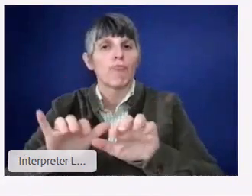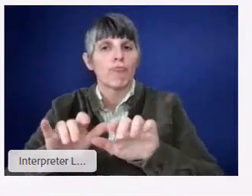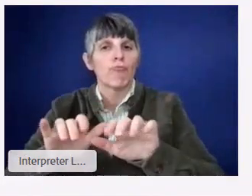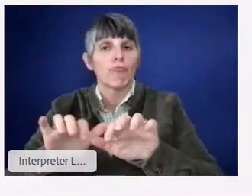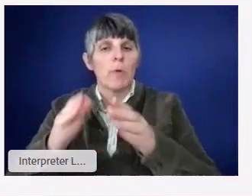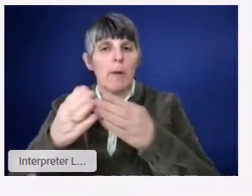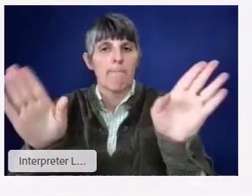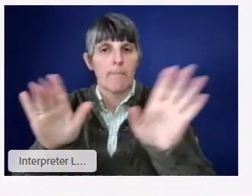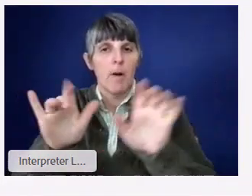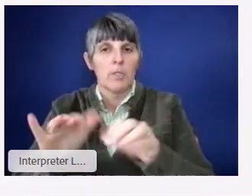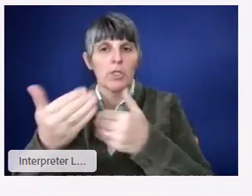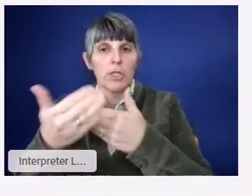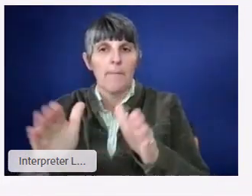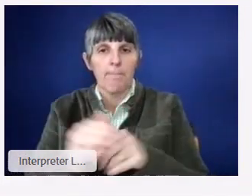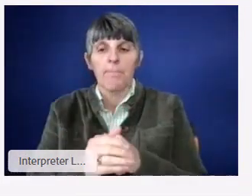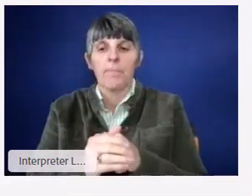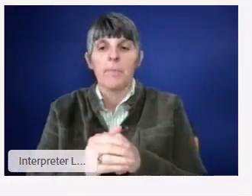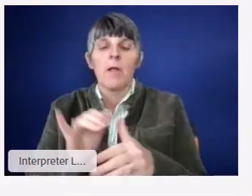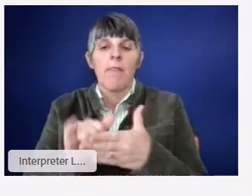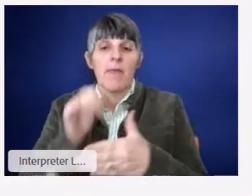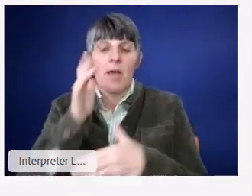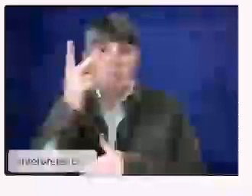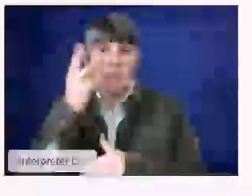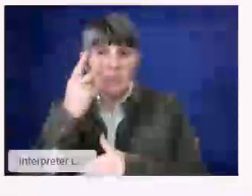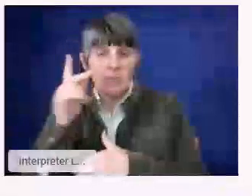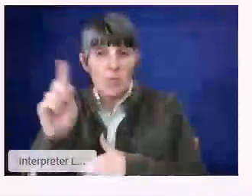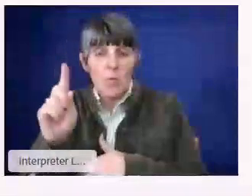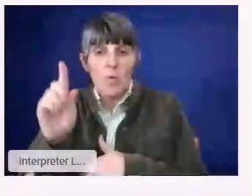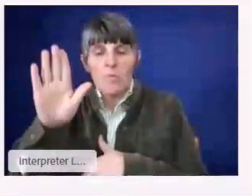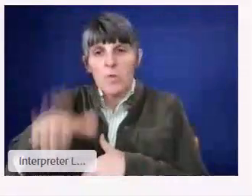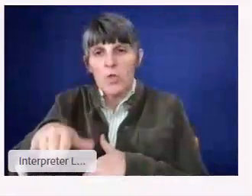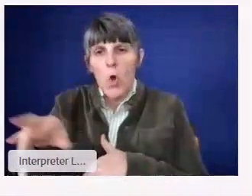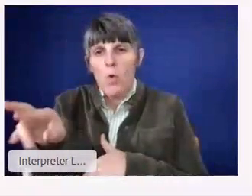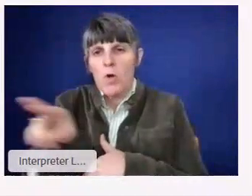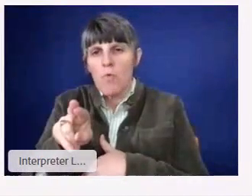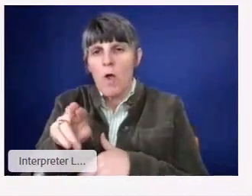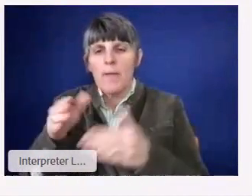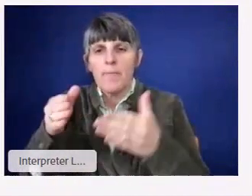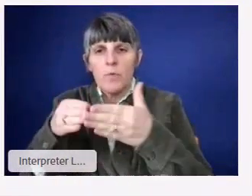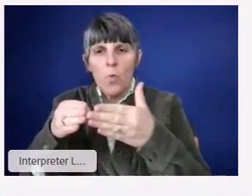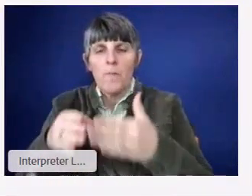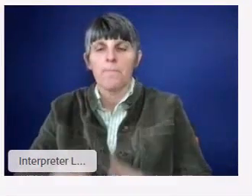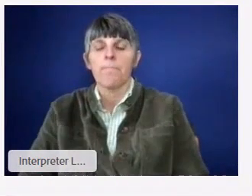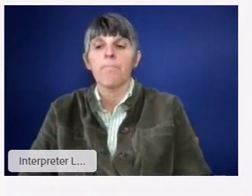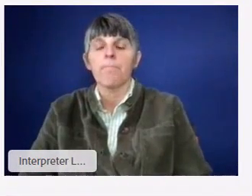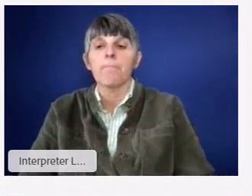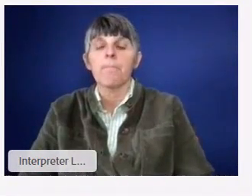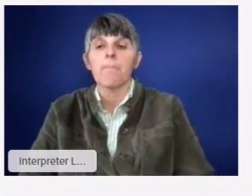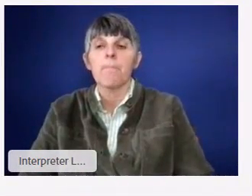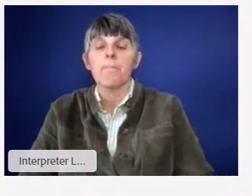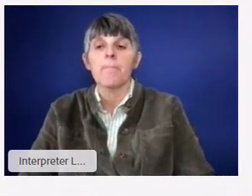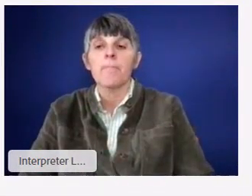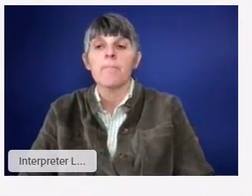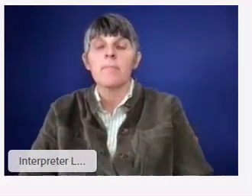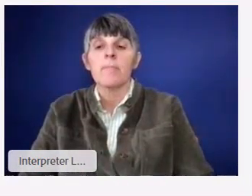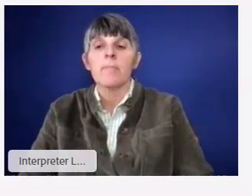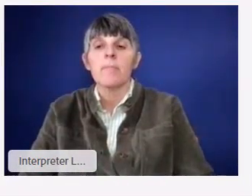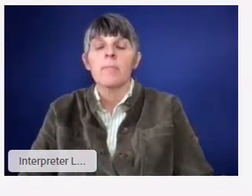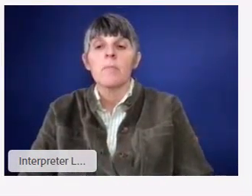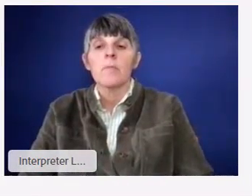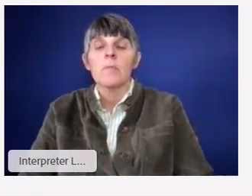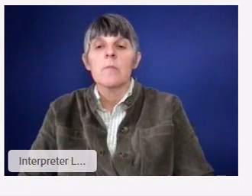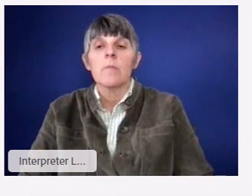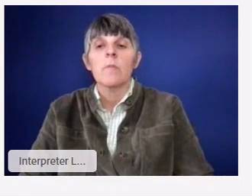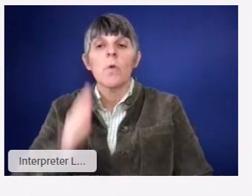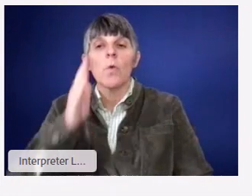log, which you will find on the lower right-hand part of your Adobe Connect screen. We will make every